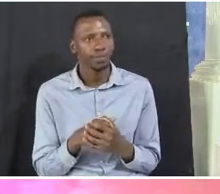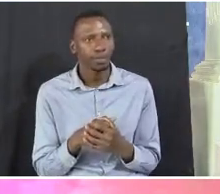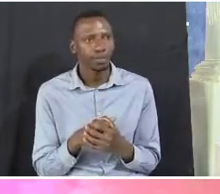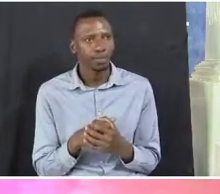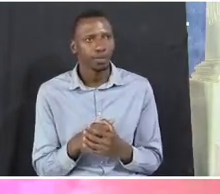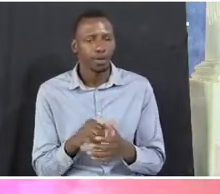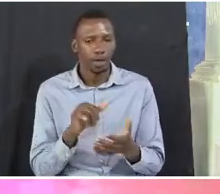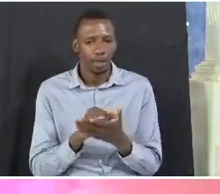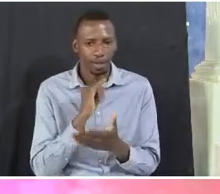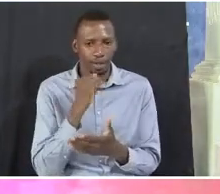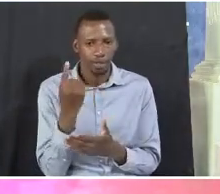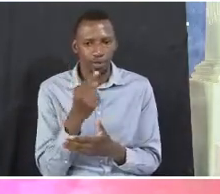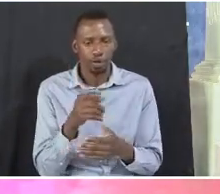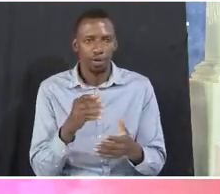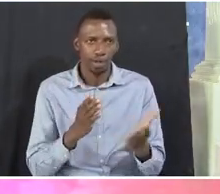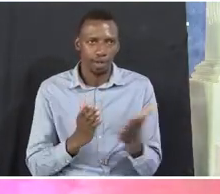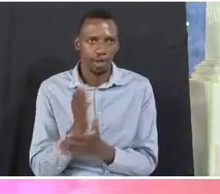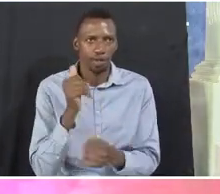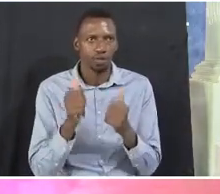That's the only right we have.